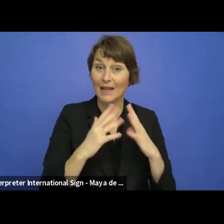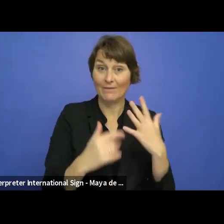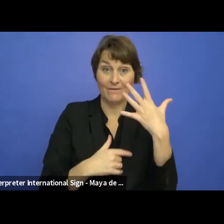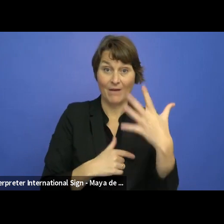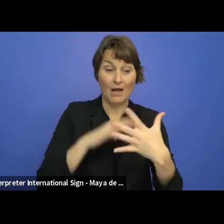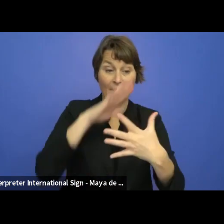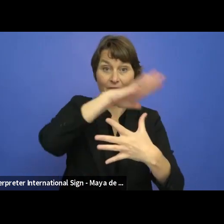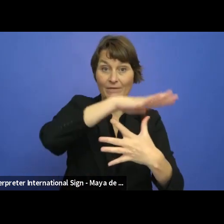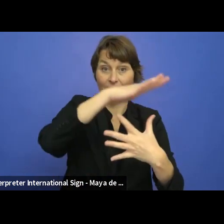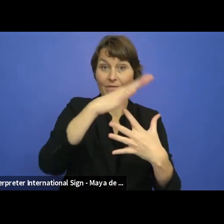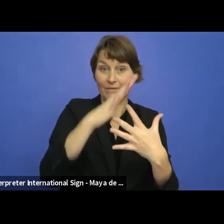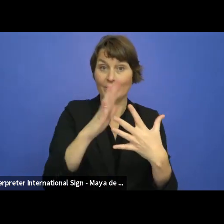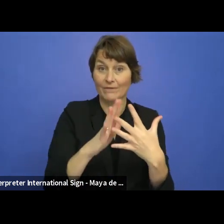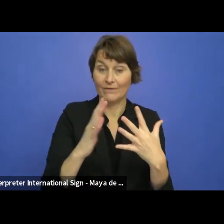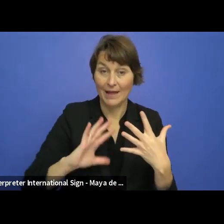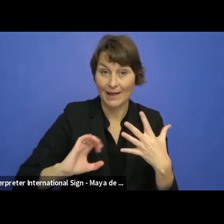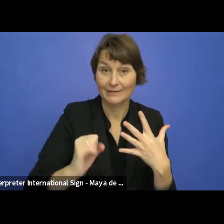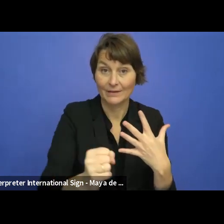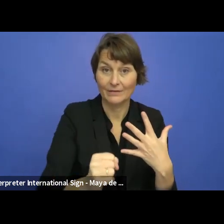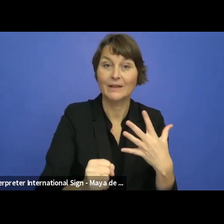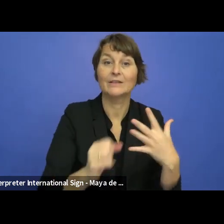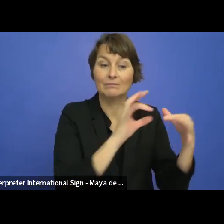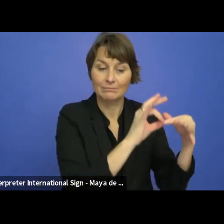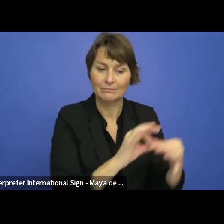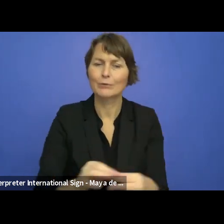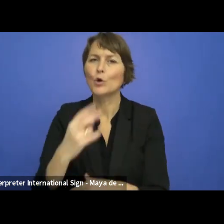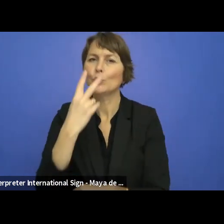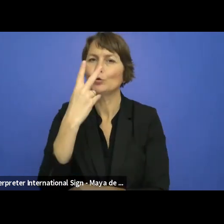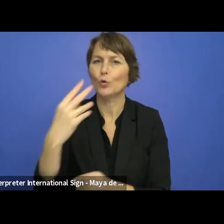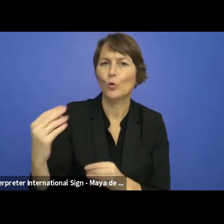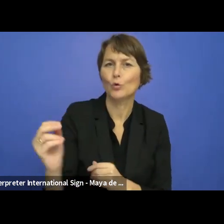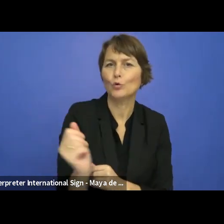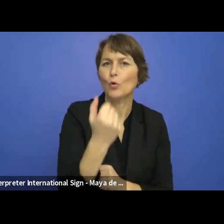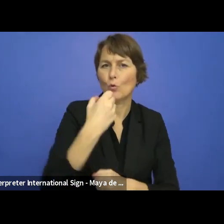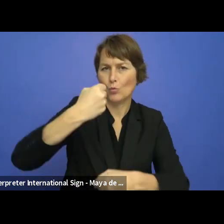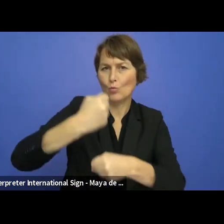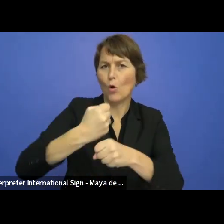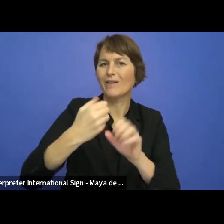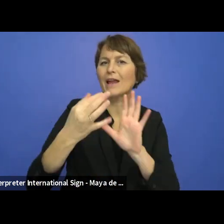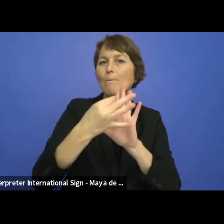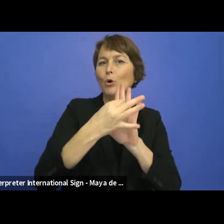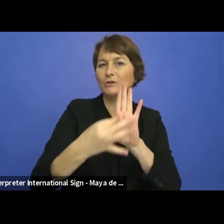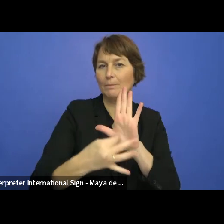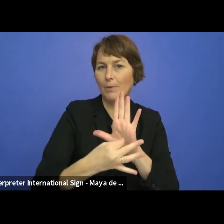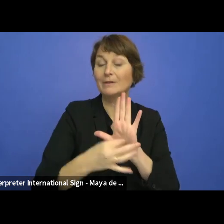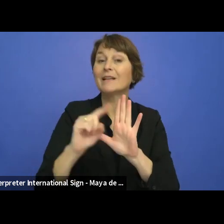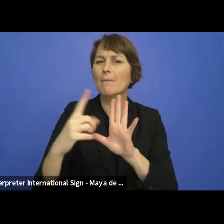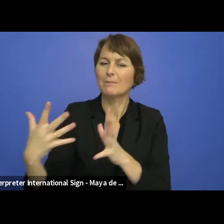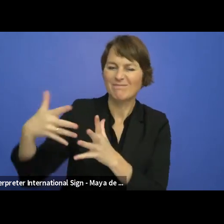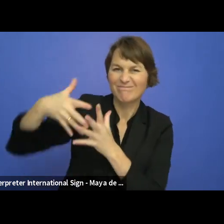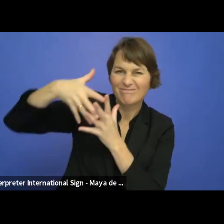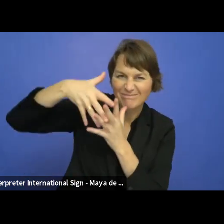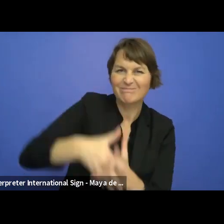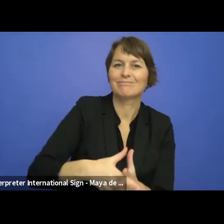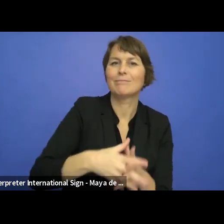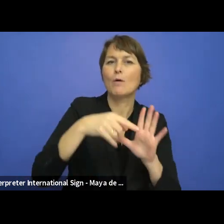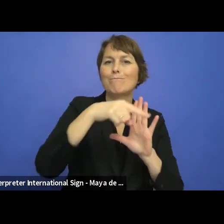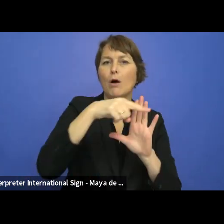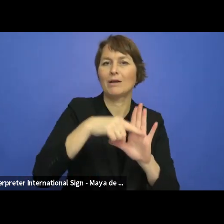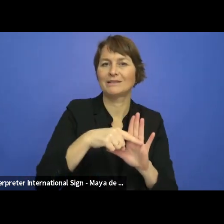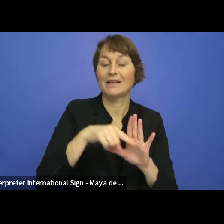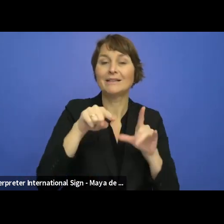of activity operating on two new working principles that need to be enshrined in policy. They cherish our planet.